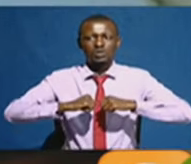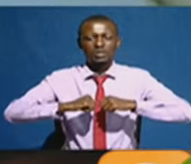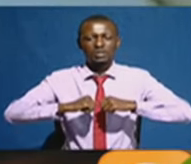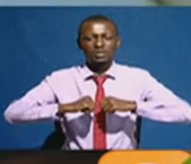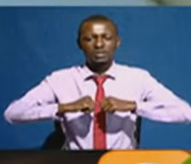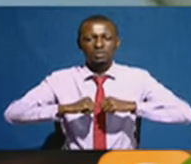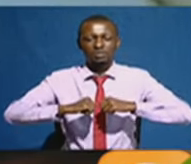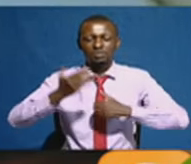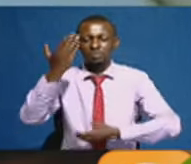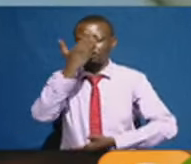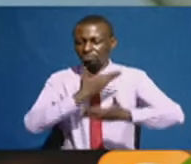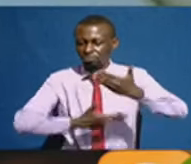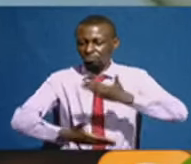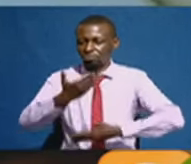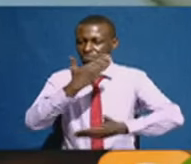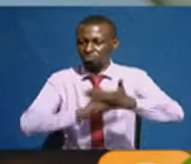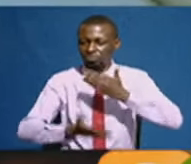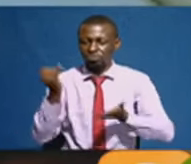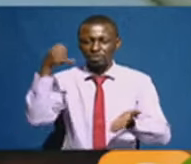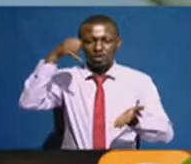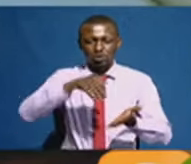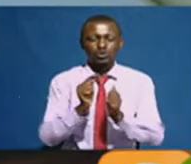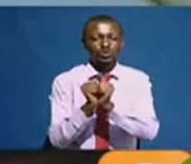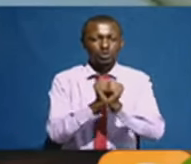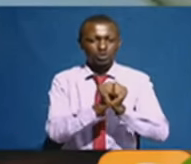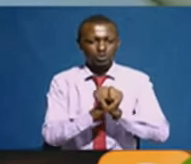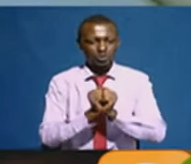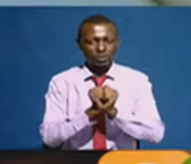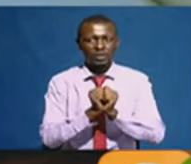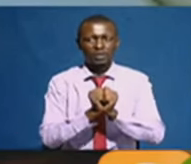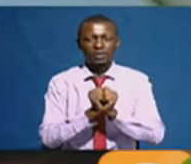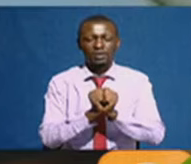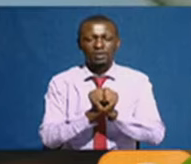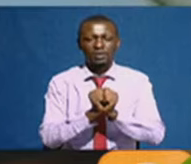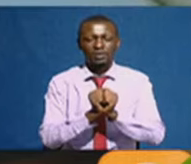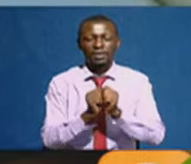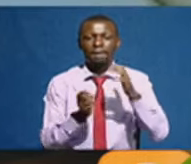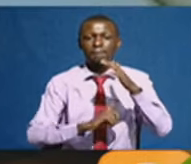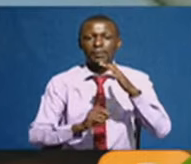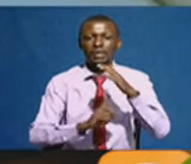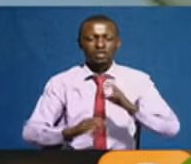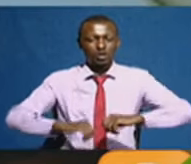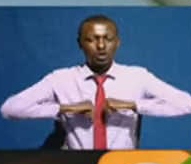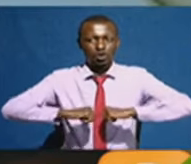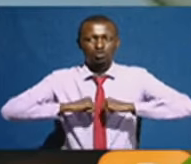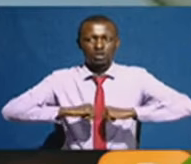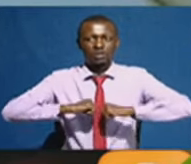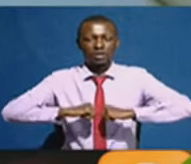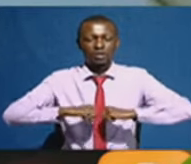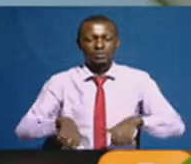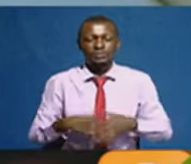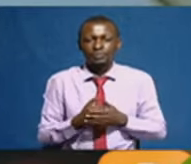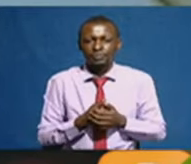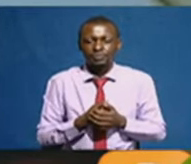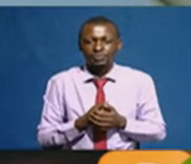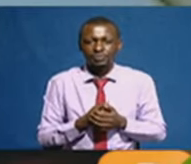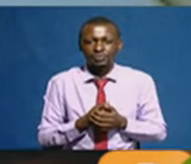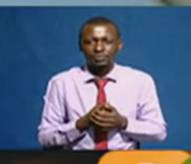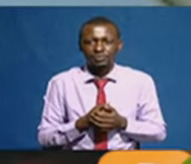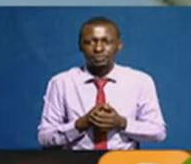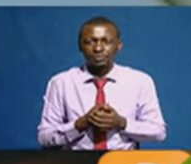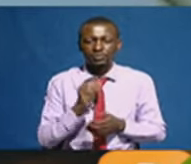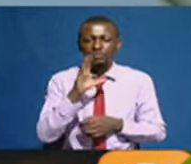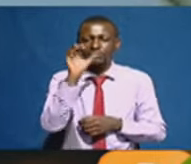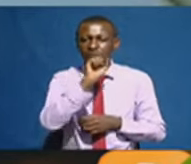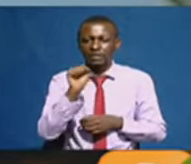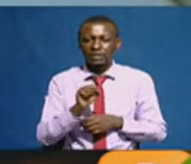those negotiations, together with, I think an entire team of the ministry officials. We've seen Susan Nakumicha,